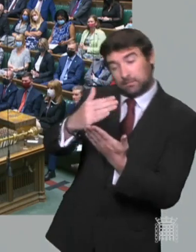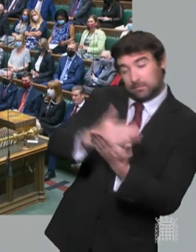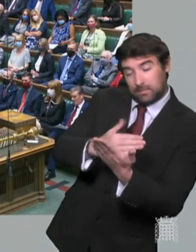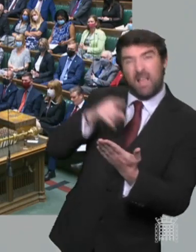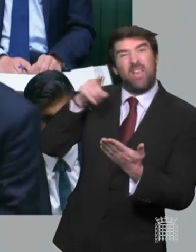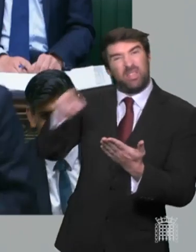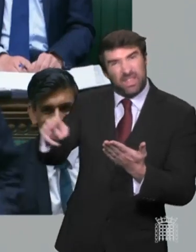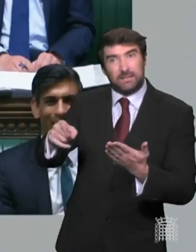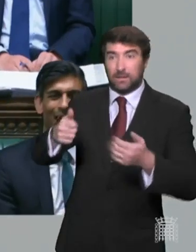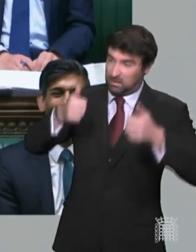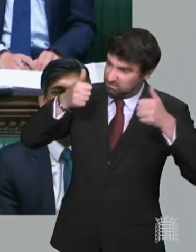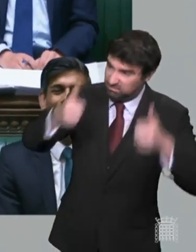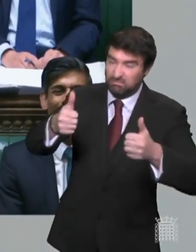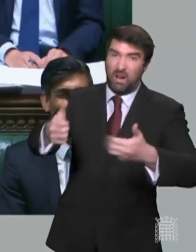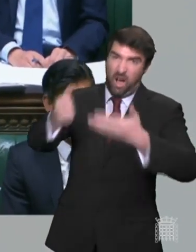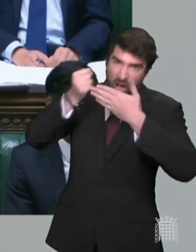country's beverage moment.